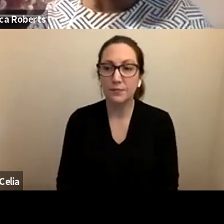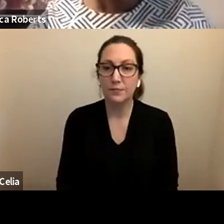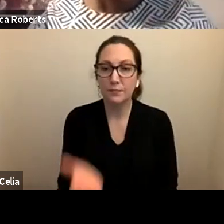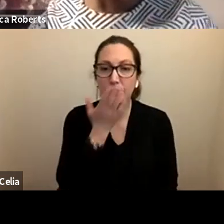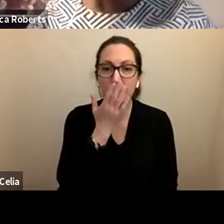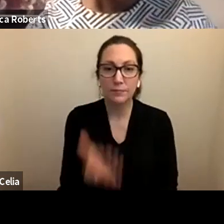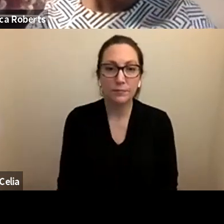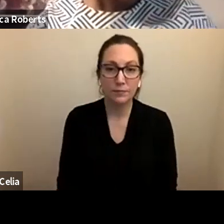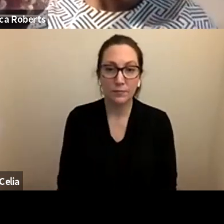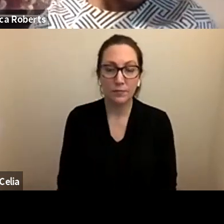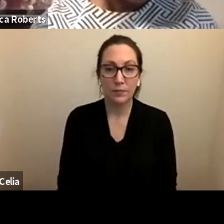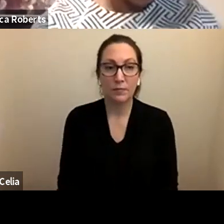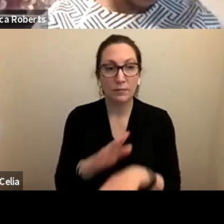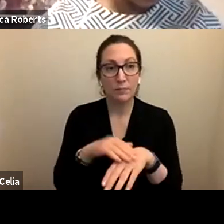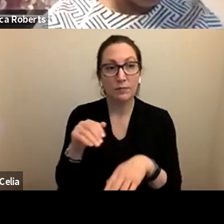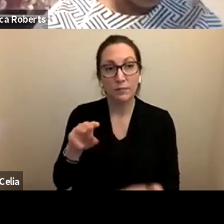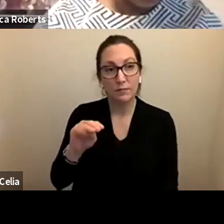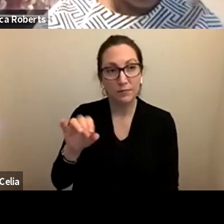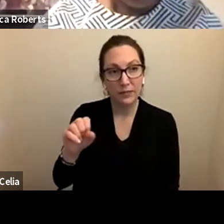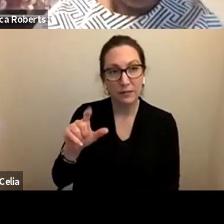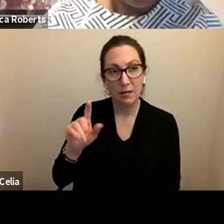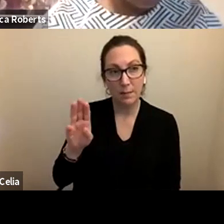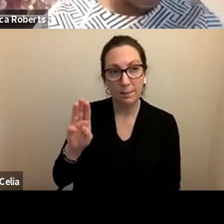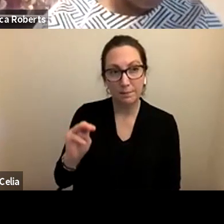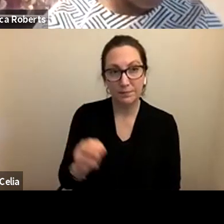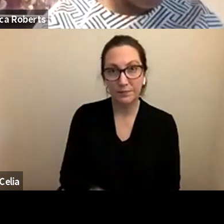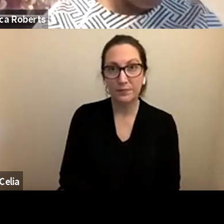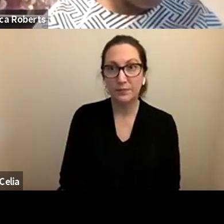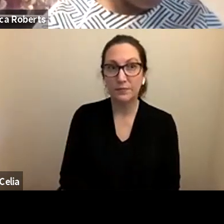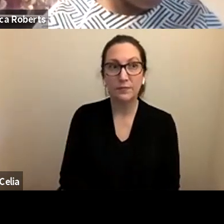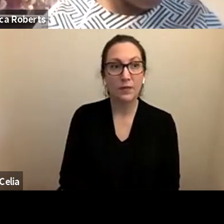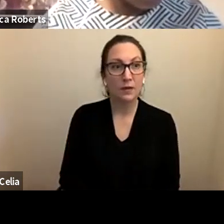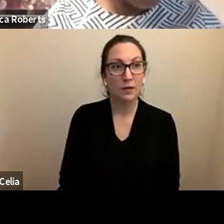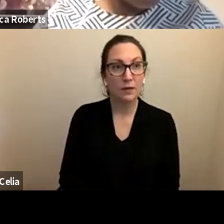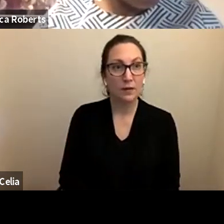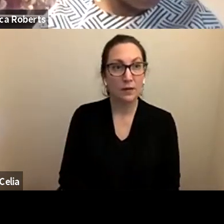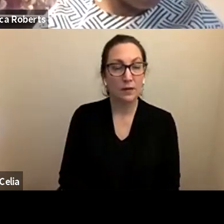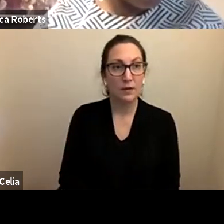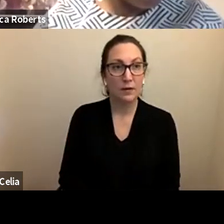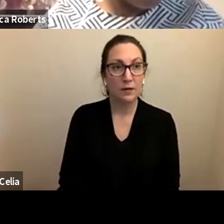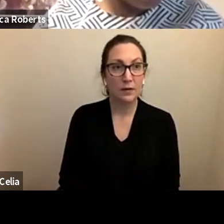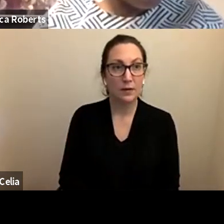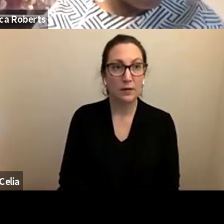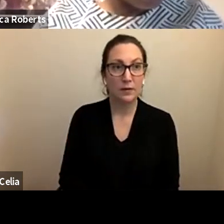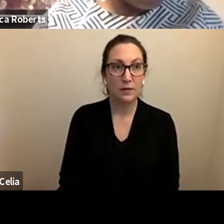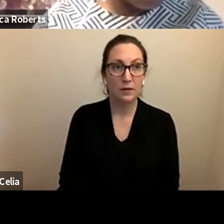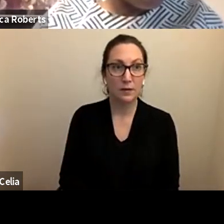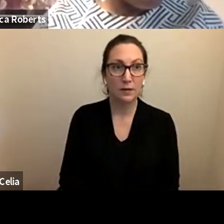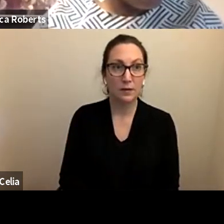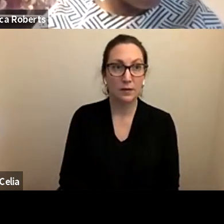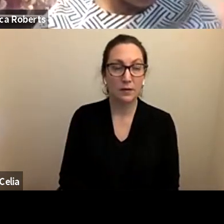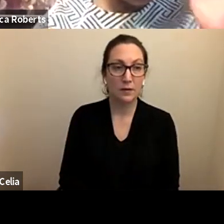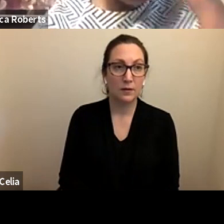thank you. Ms. Lum? I also would like, and maybe this is for the working group to